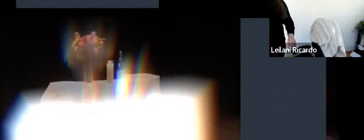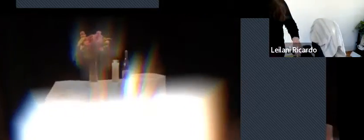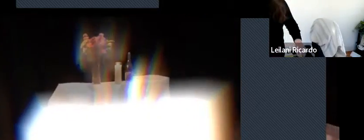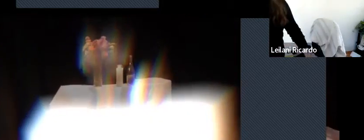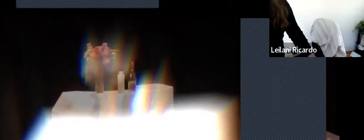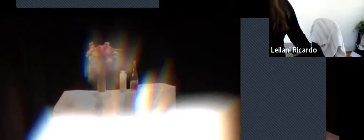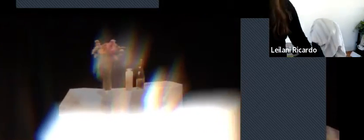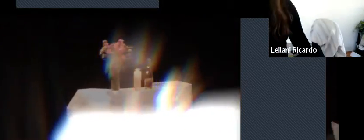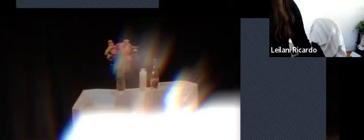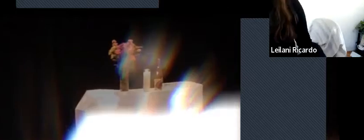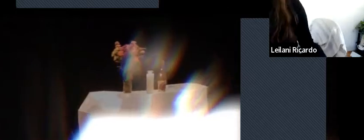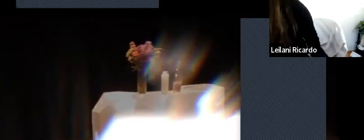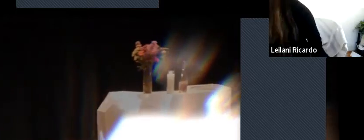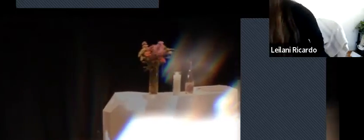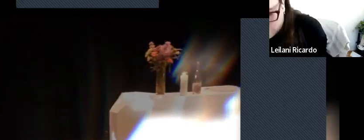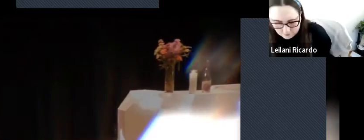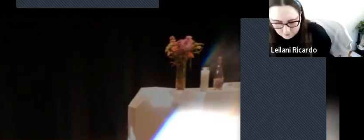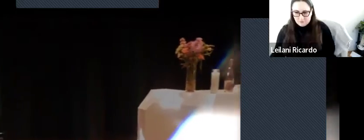Empower me,